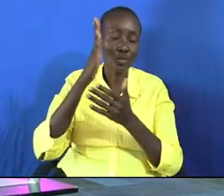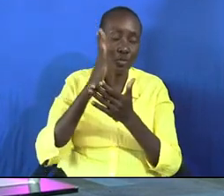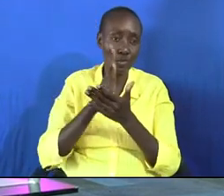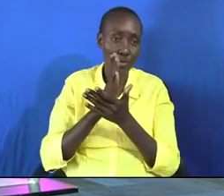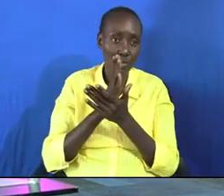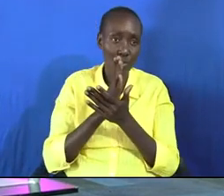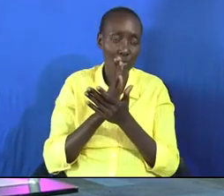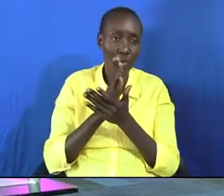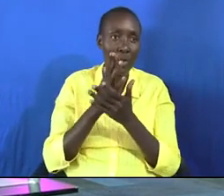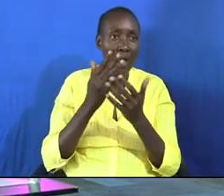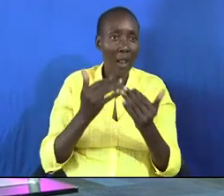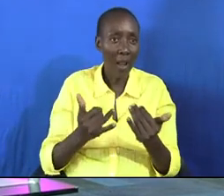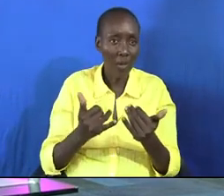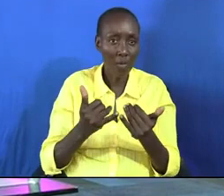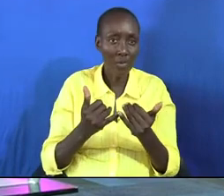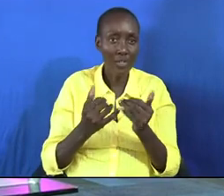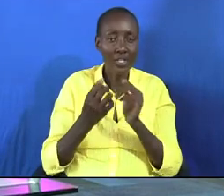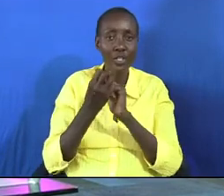She's turning 12